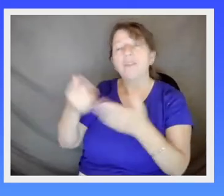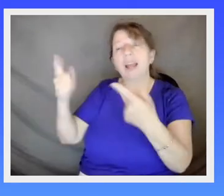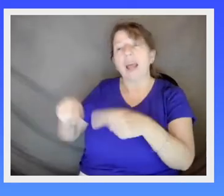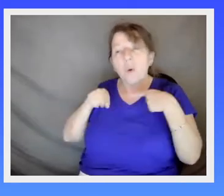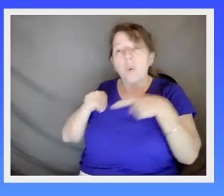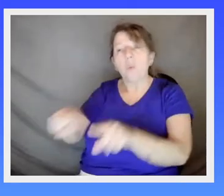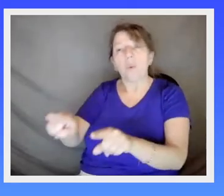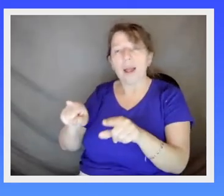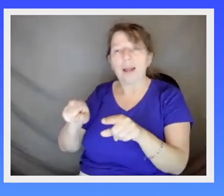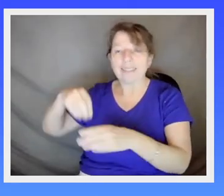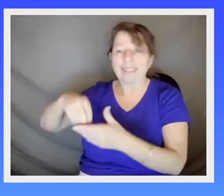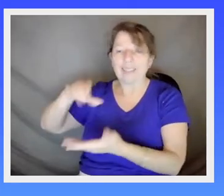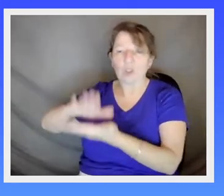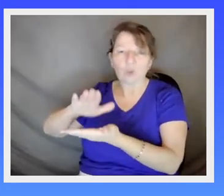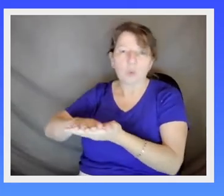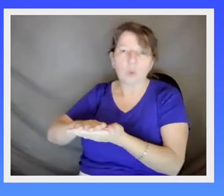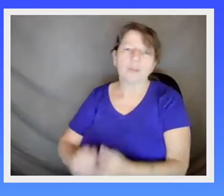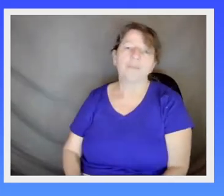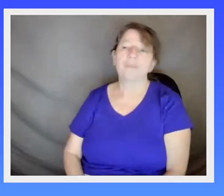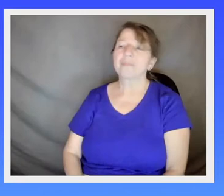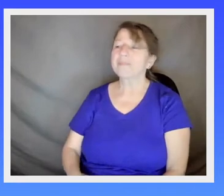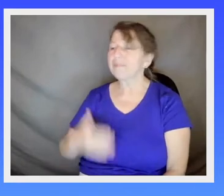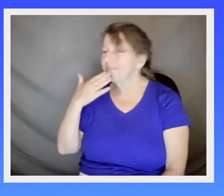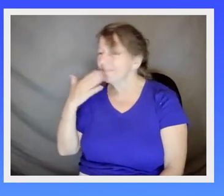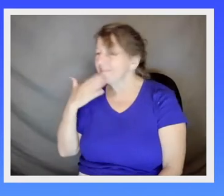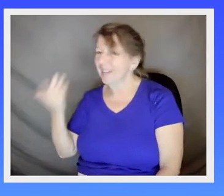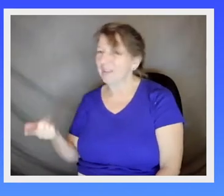Thank you, Councillor Campbell. And Councillor Wu.